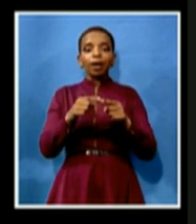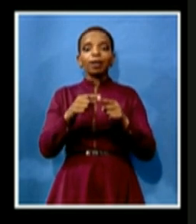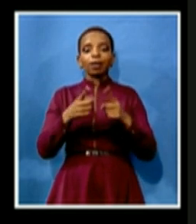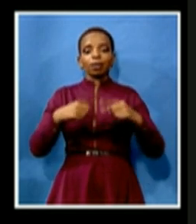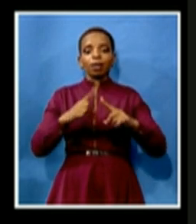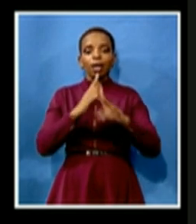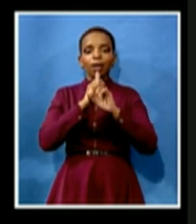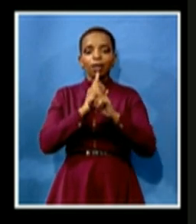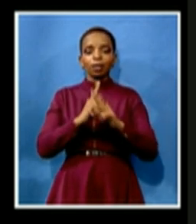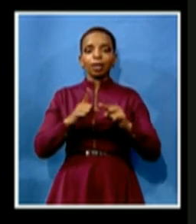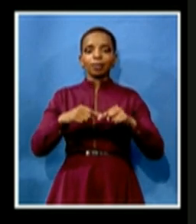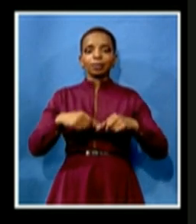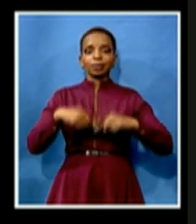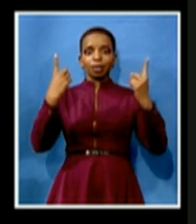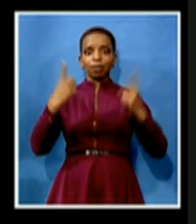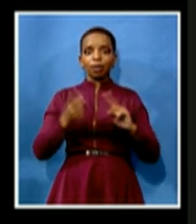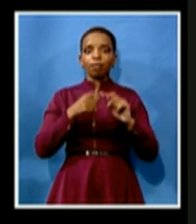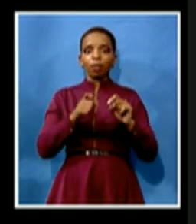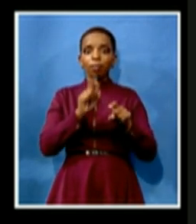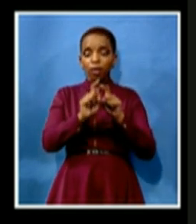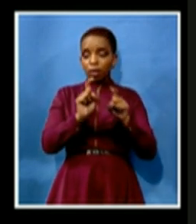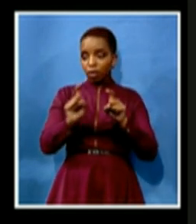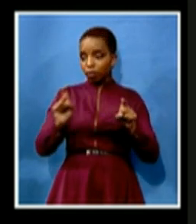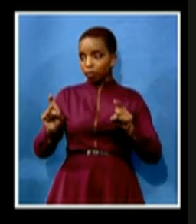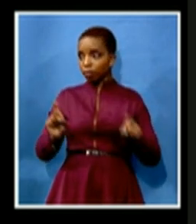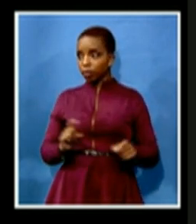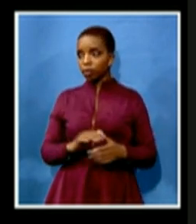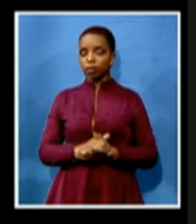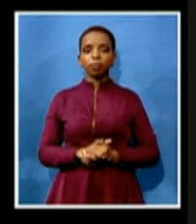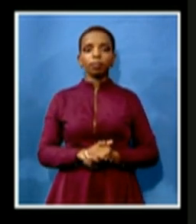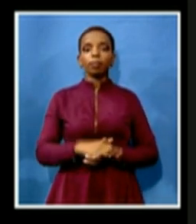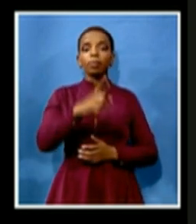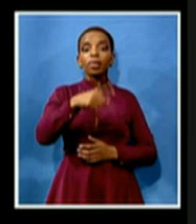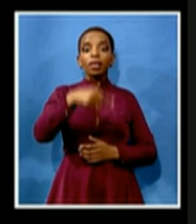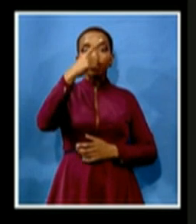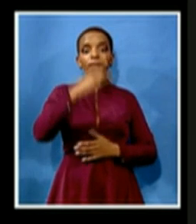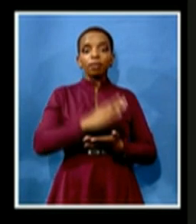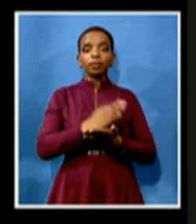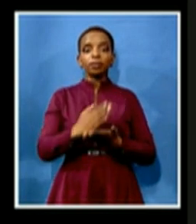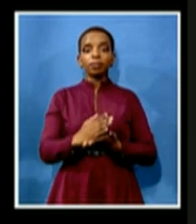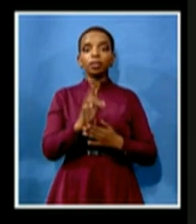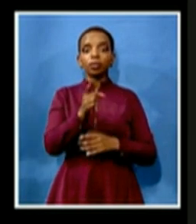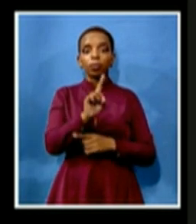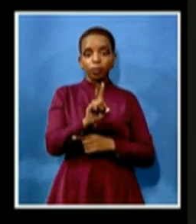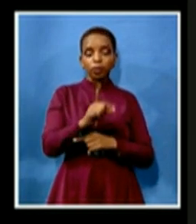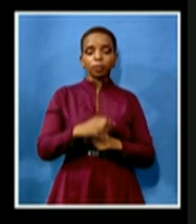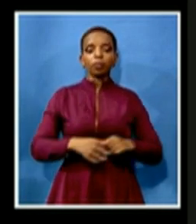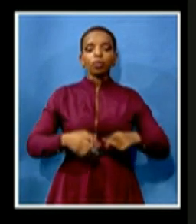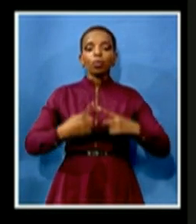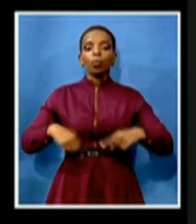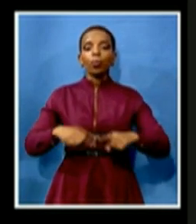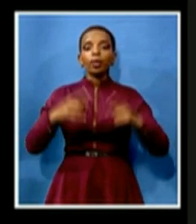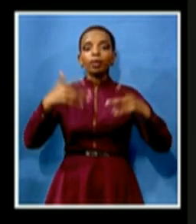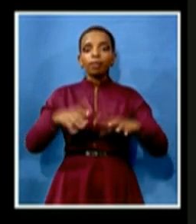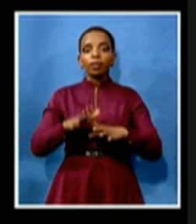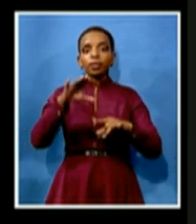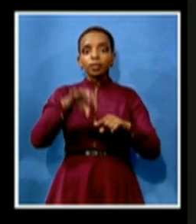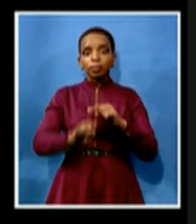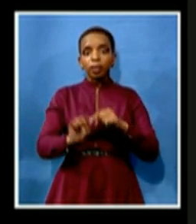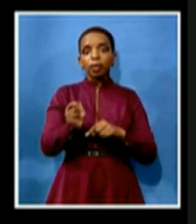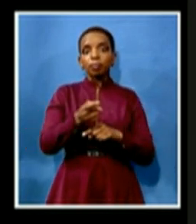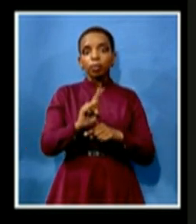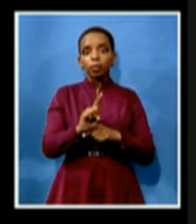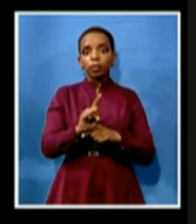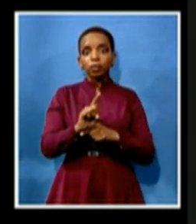point of departure of our work was that we noticed that 7 key corollaries of... Be careful, if you drop that, it will break. You can